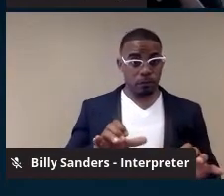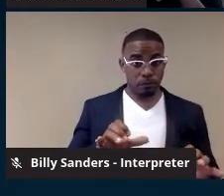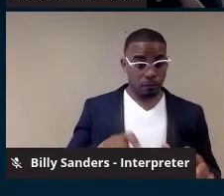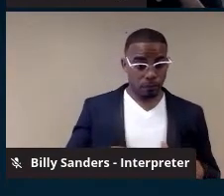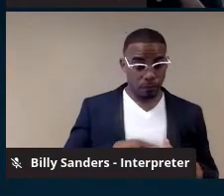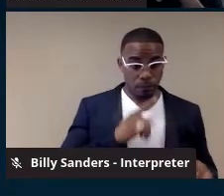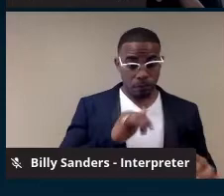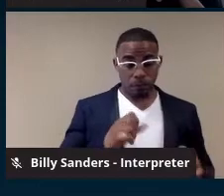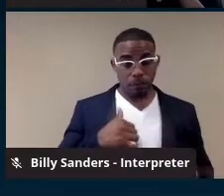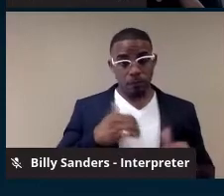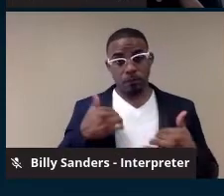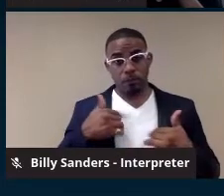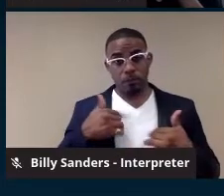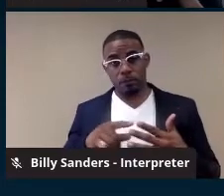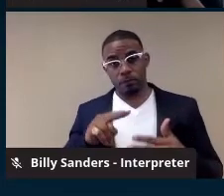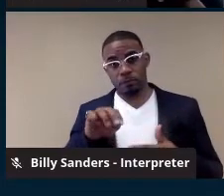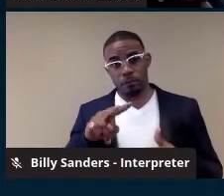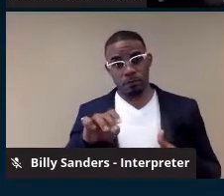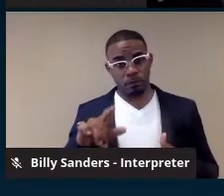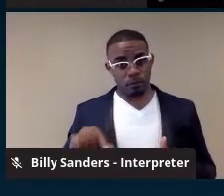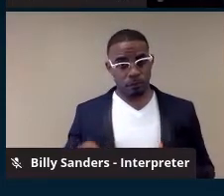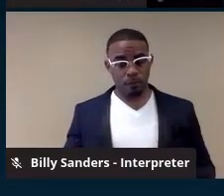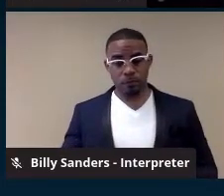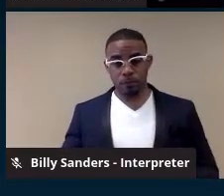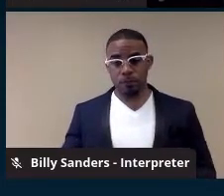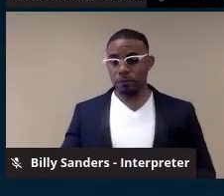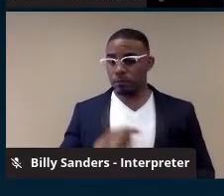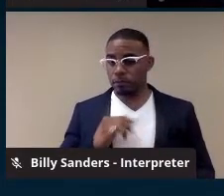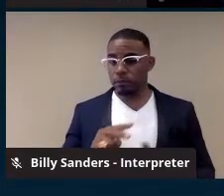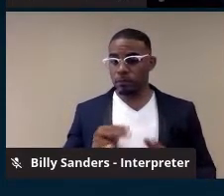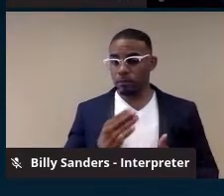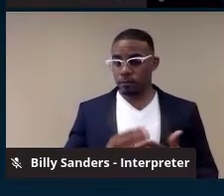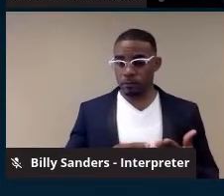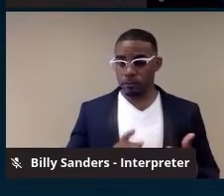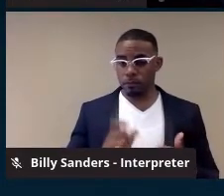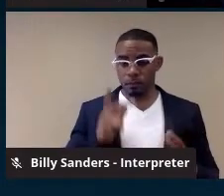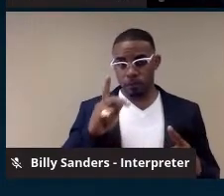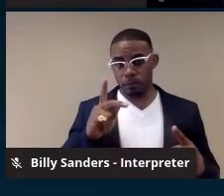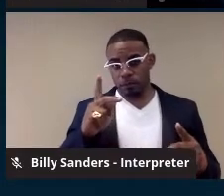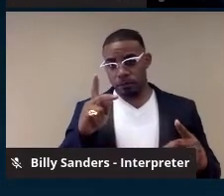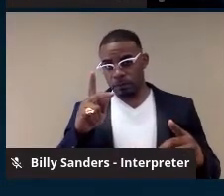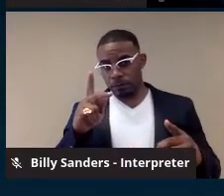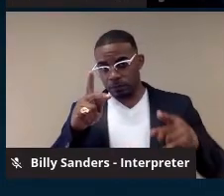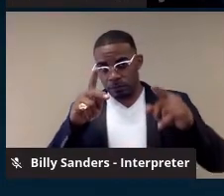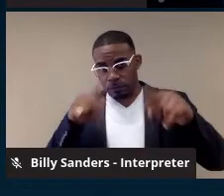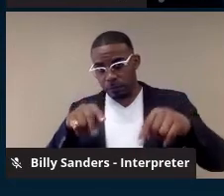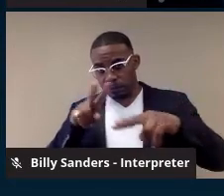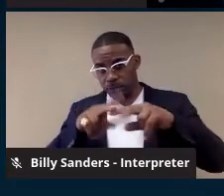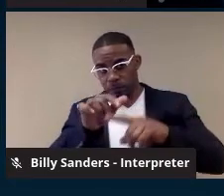is we have this nav link, which is a component, and you'll see the href there was